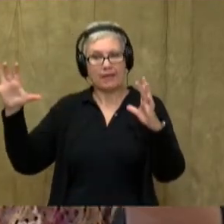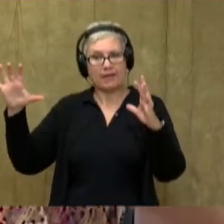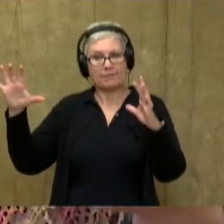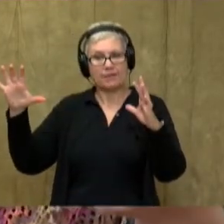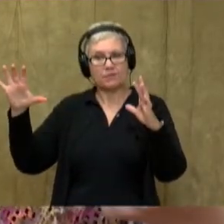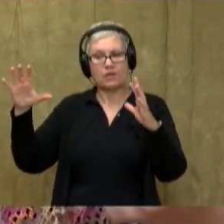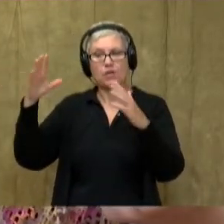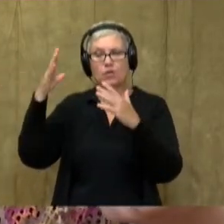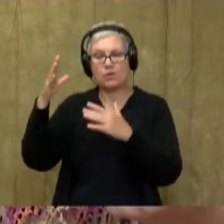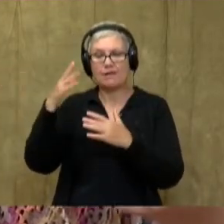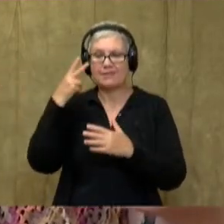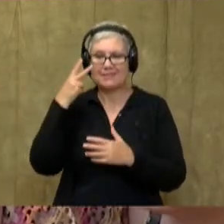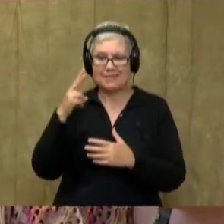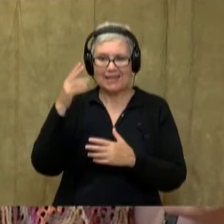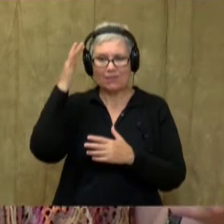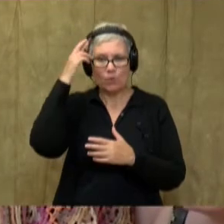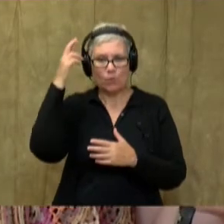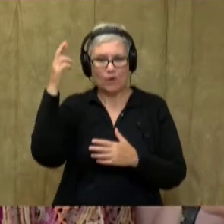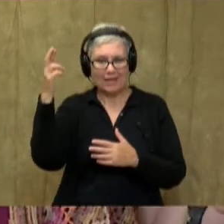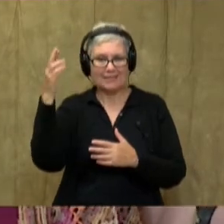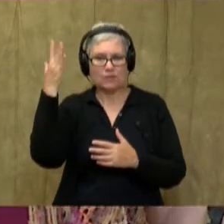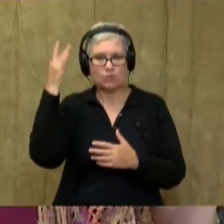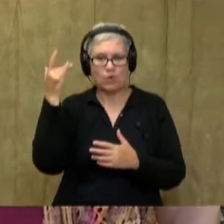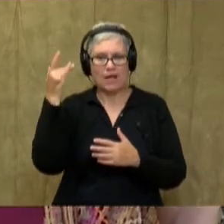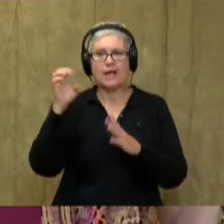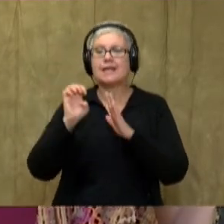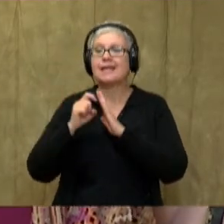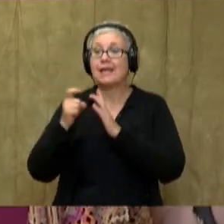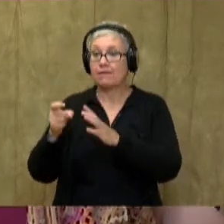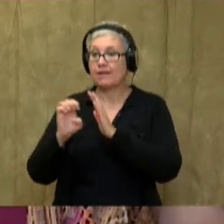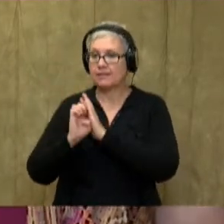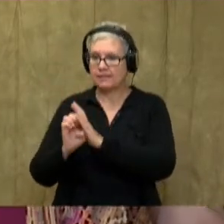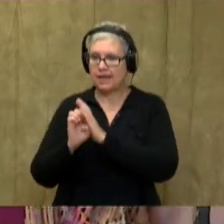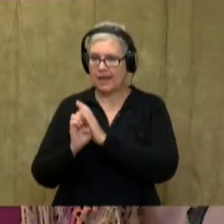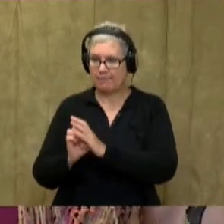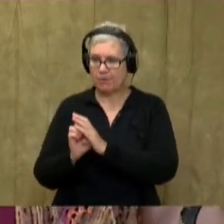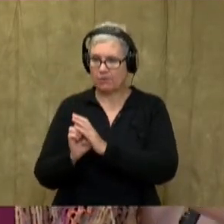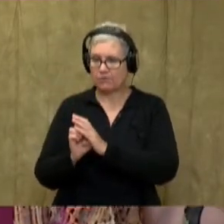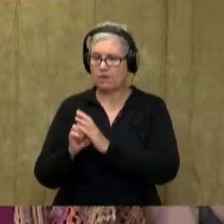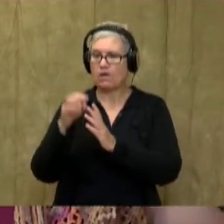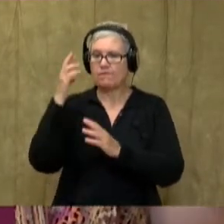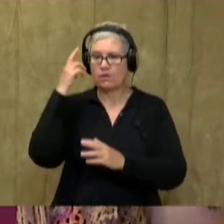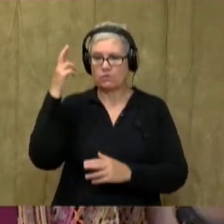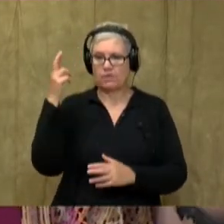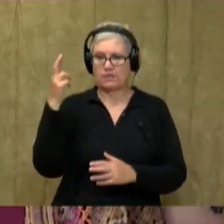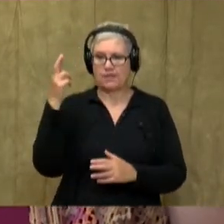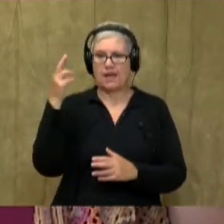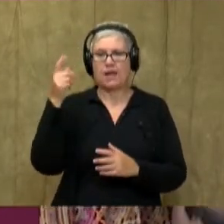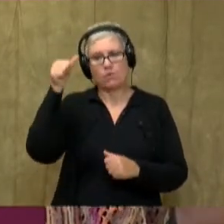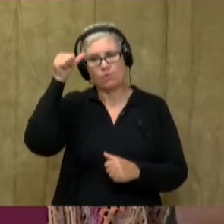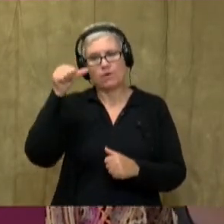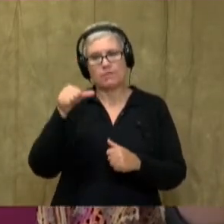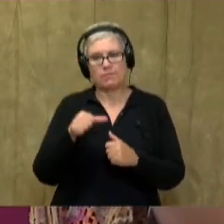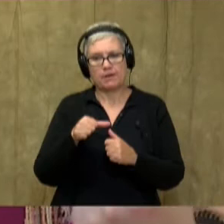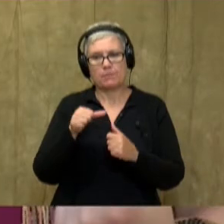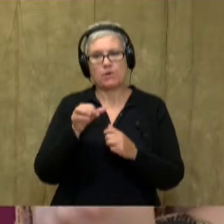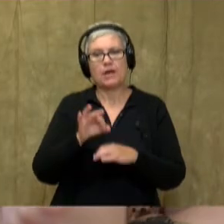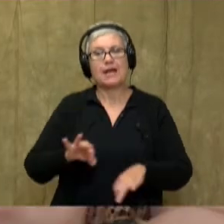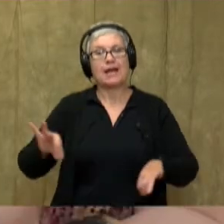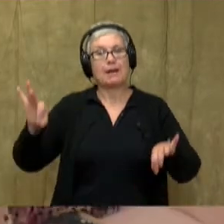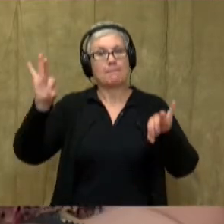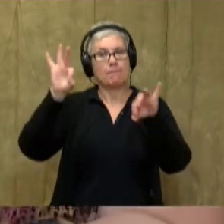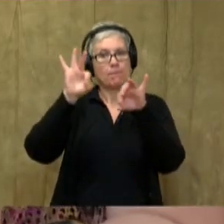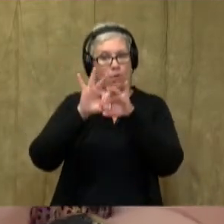have to look at their reasons, examples of those reasons, and then remember that really important